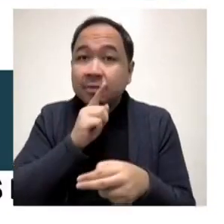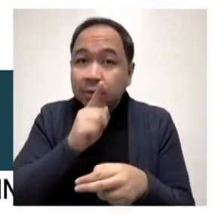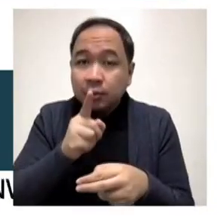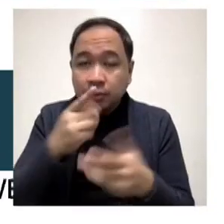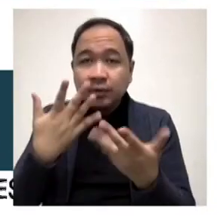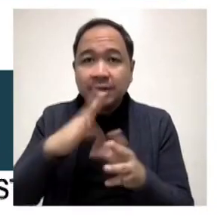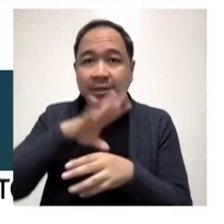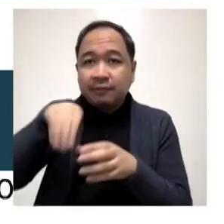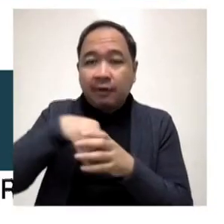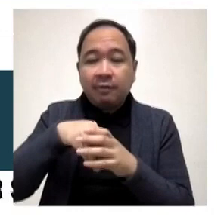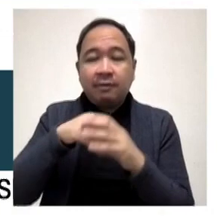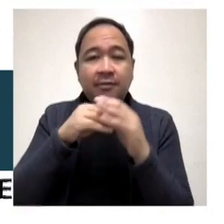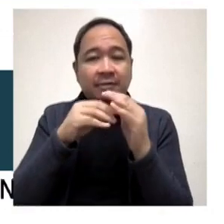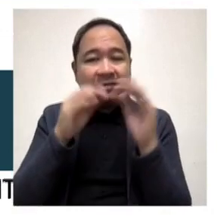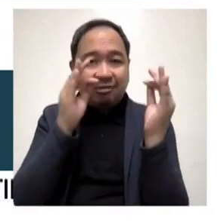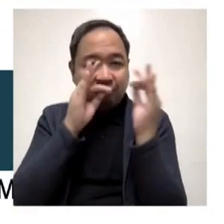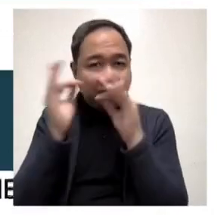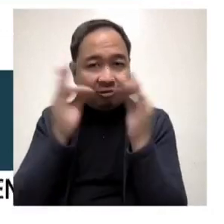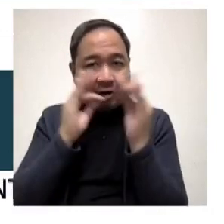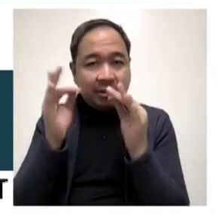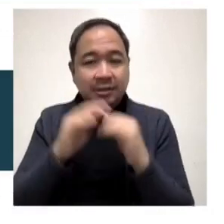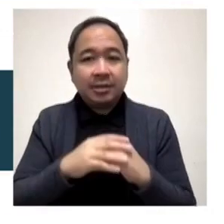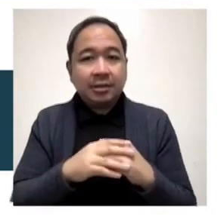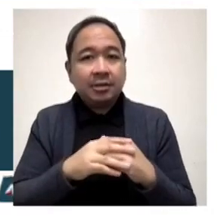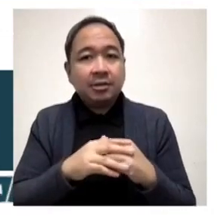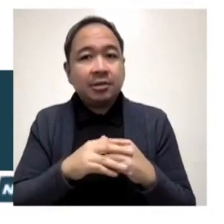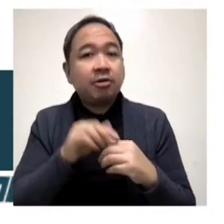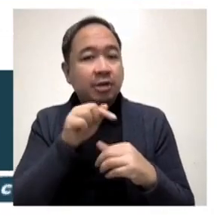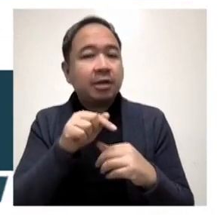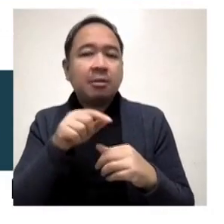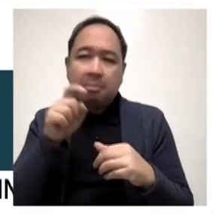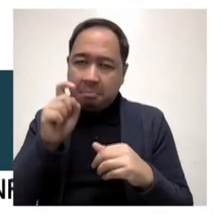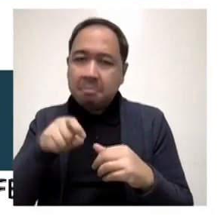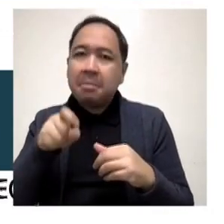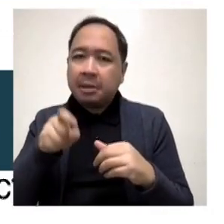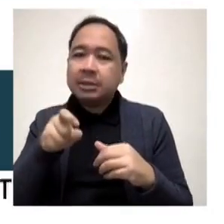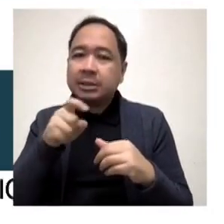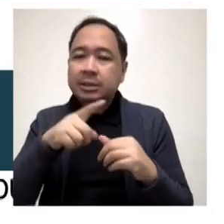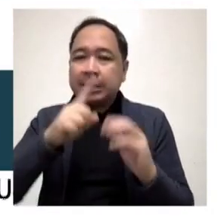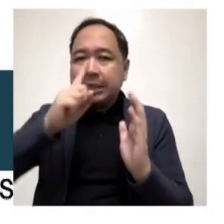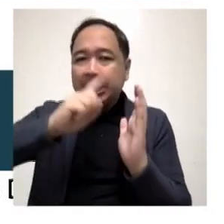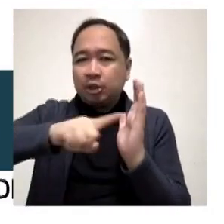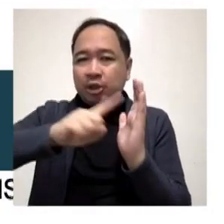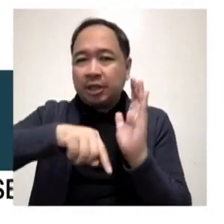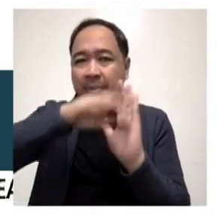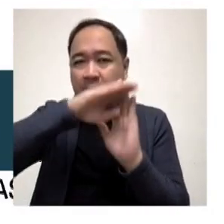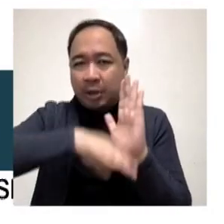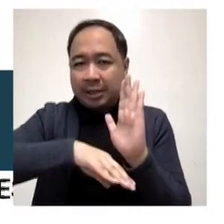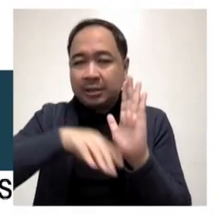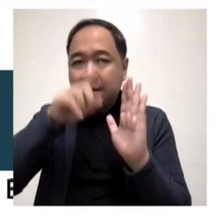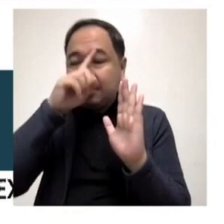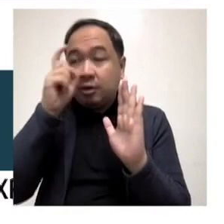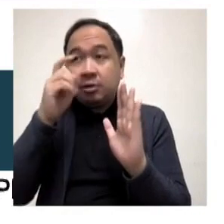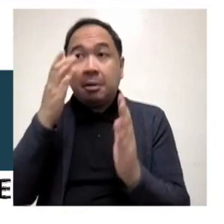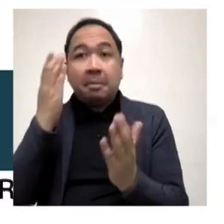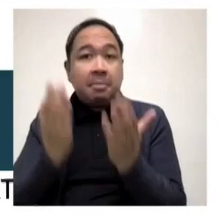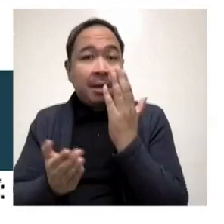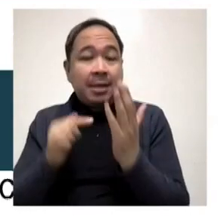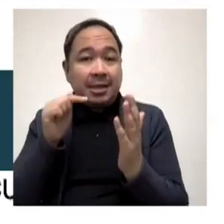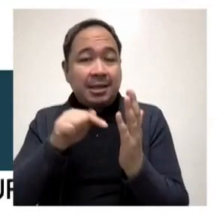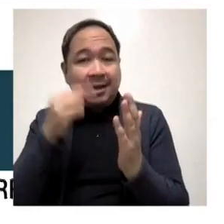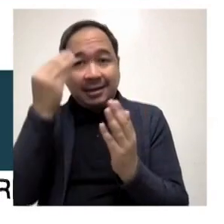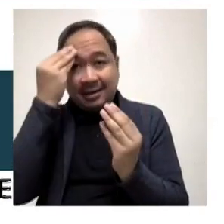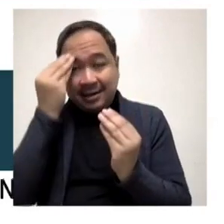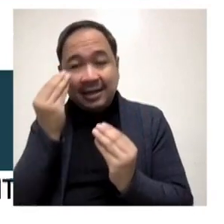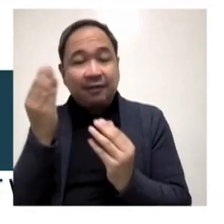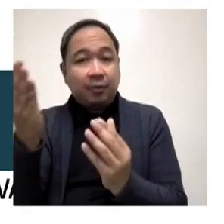And of course, that is something that really has to be done, because for all you know, it's possible that the information that was given